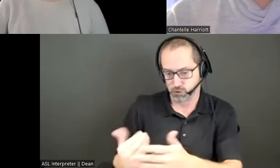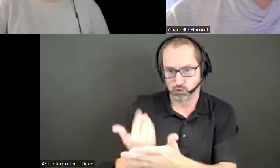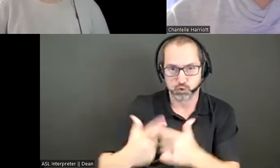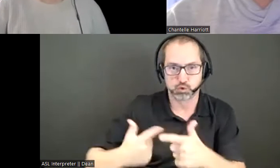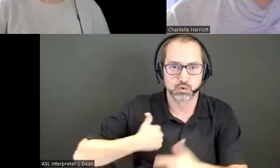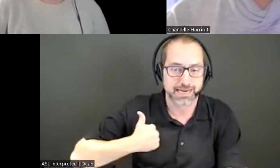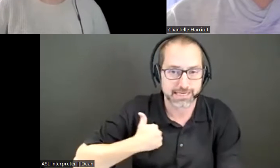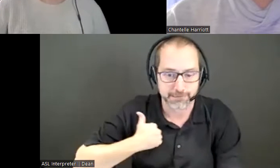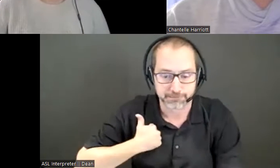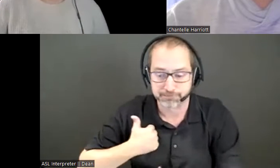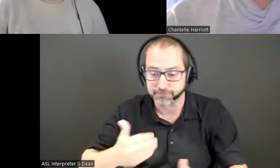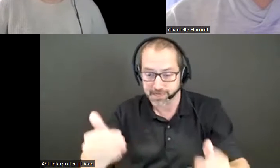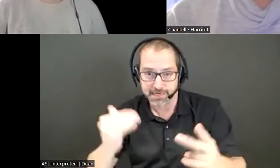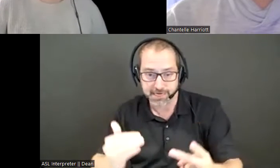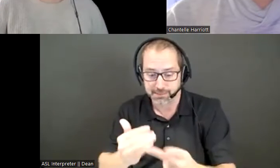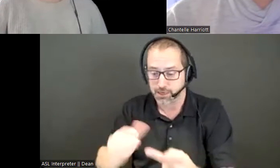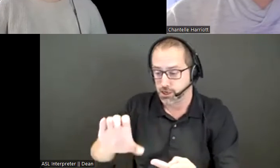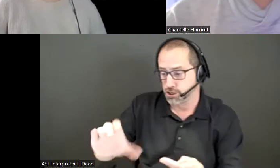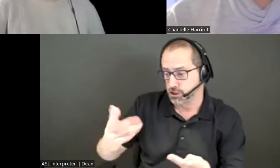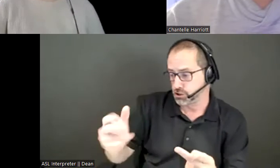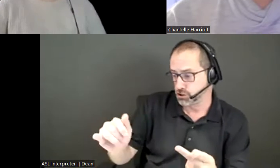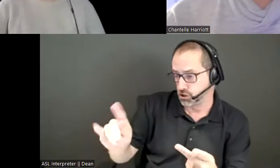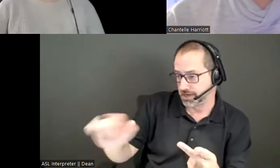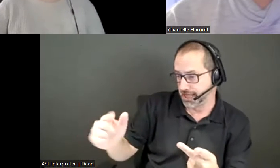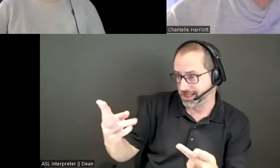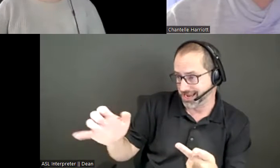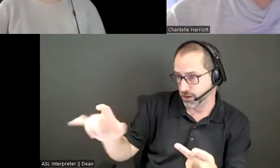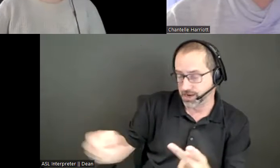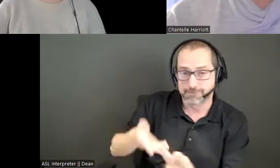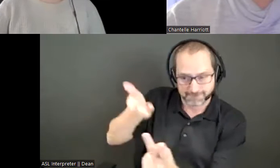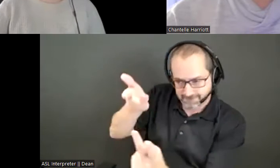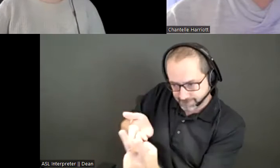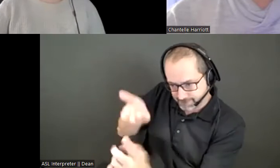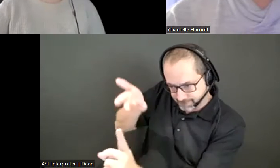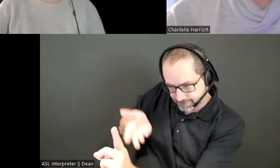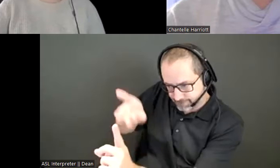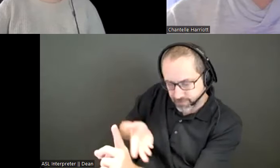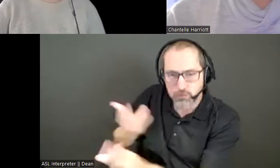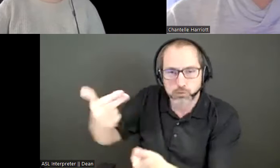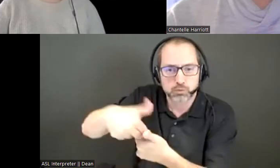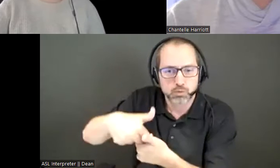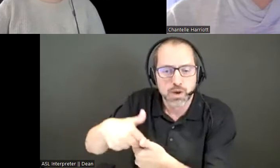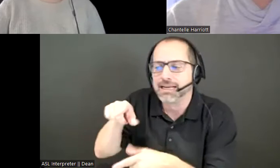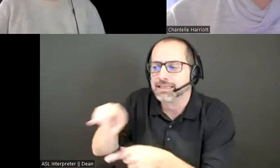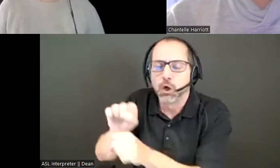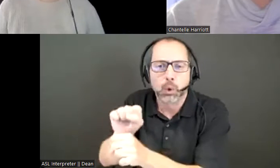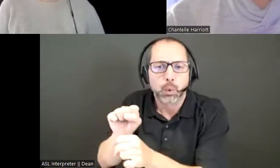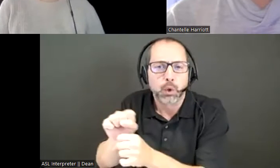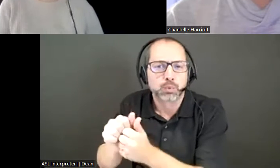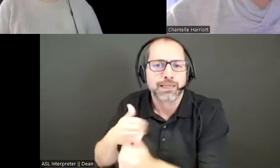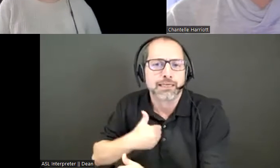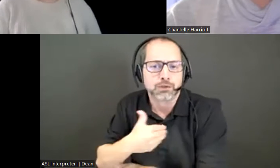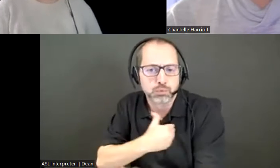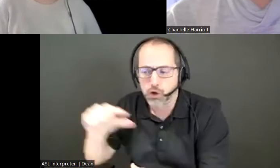Next, we have Chantelle Harriott. So Chantelle is joining us as she is works with the Toronto Grace